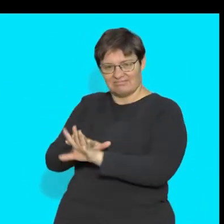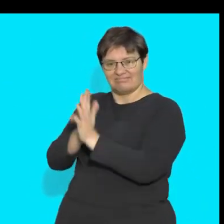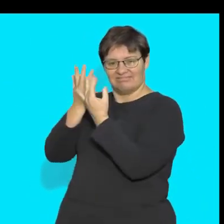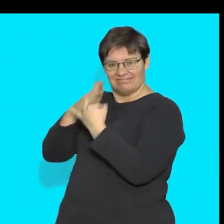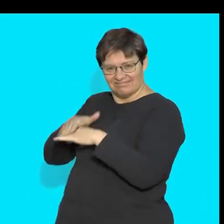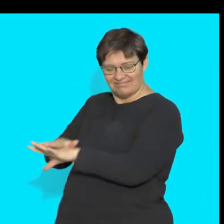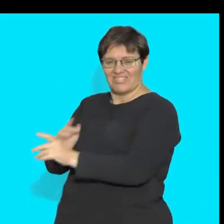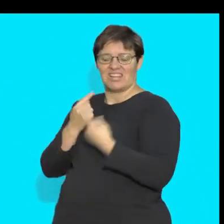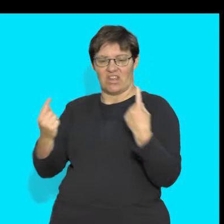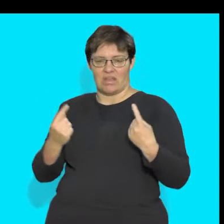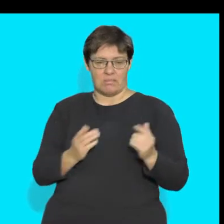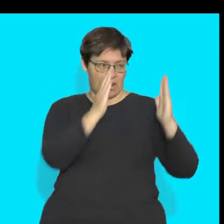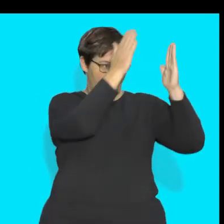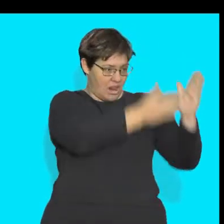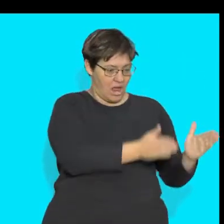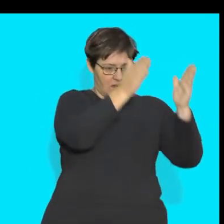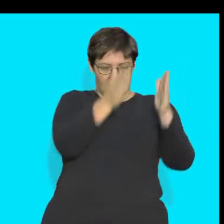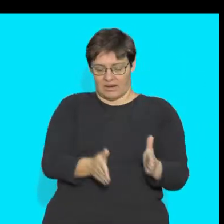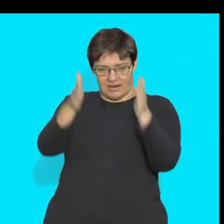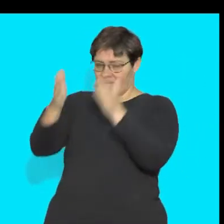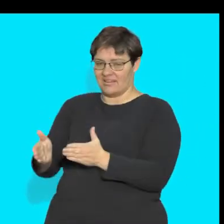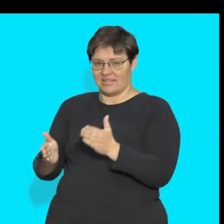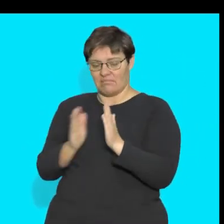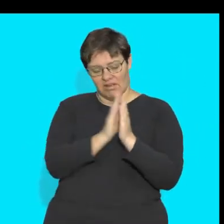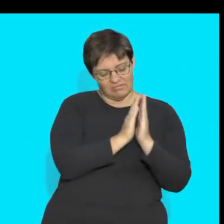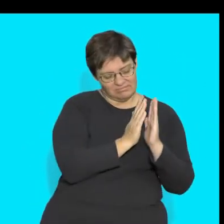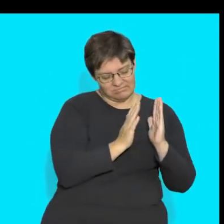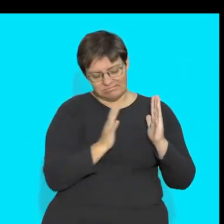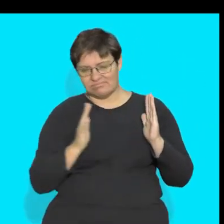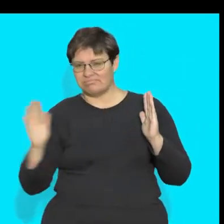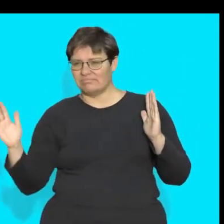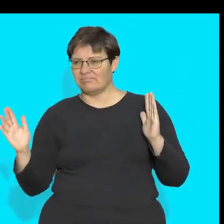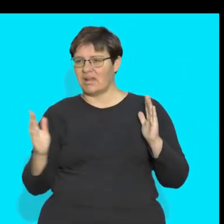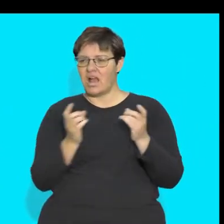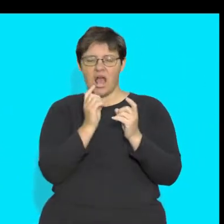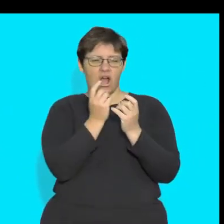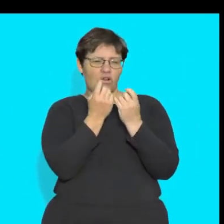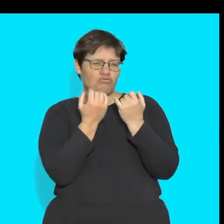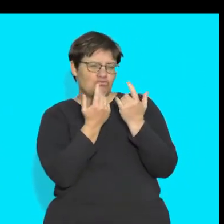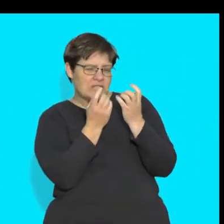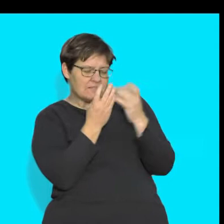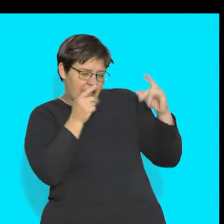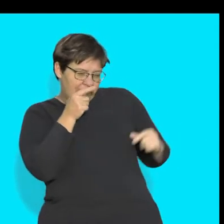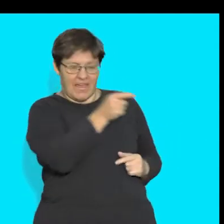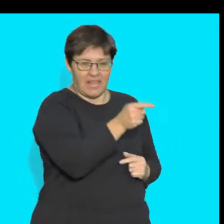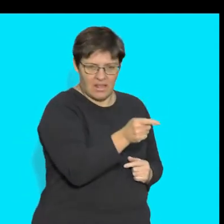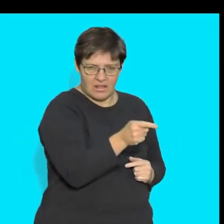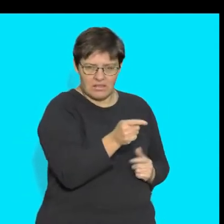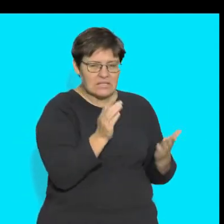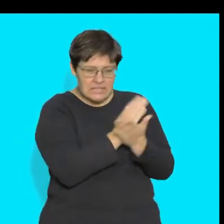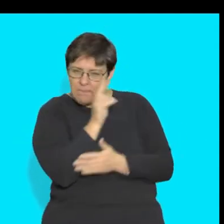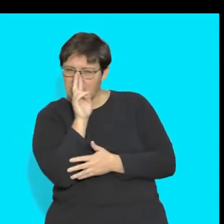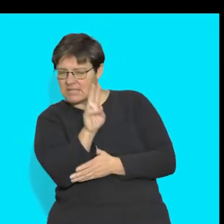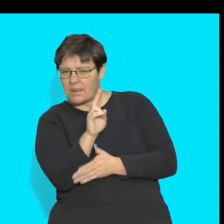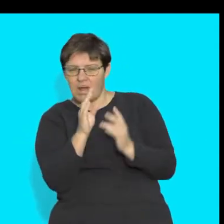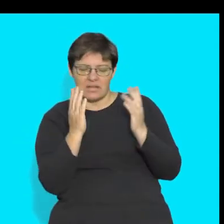no distinctive line where we can go, okay, the green starts there. Some of you may be able to